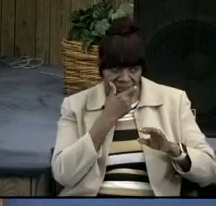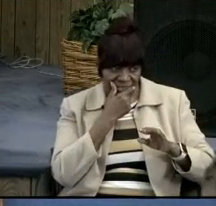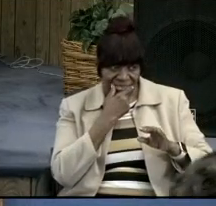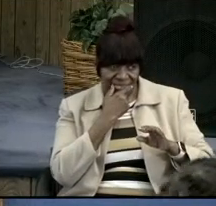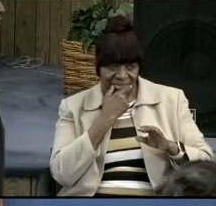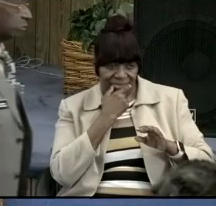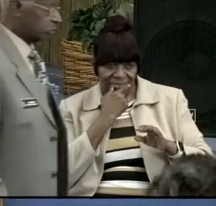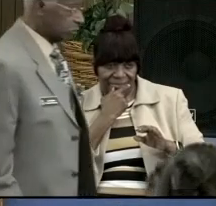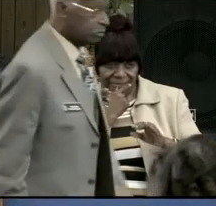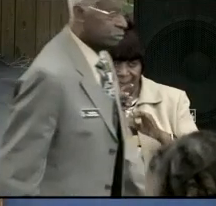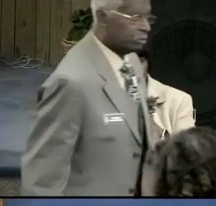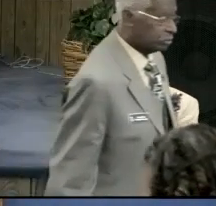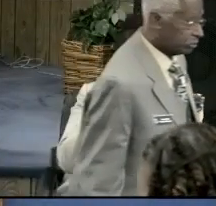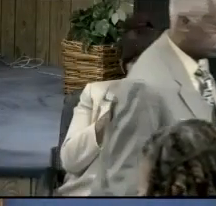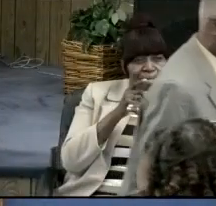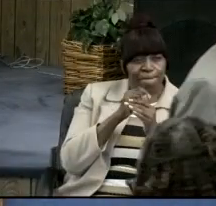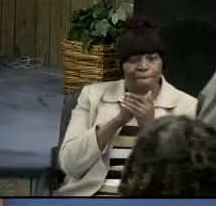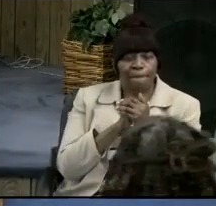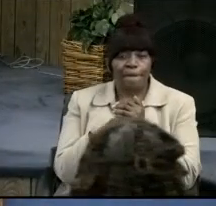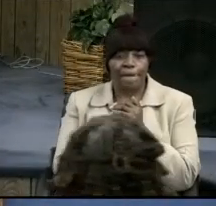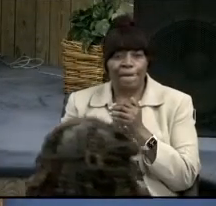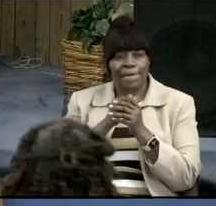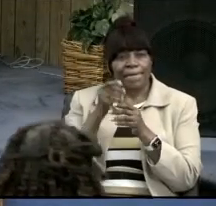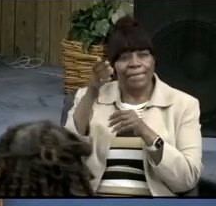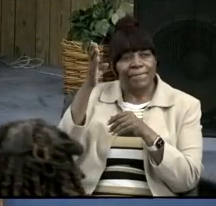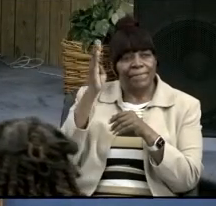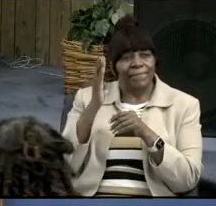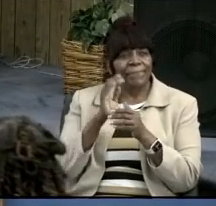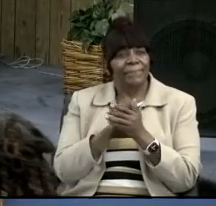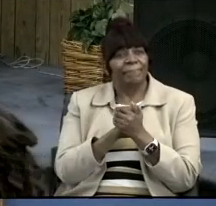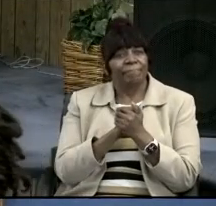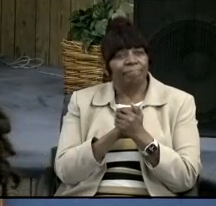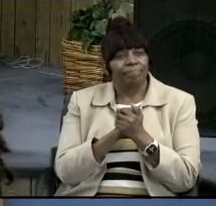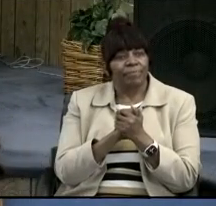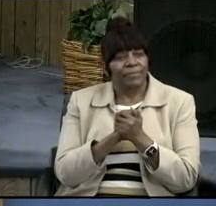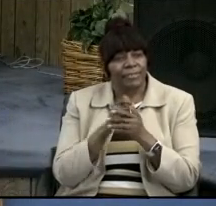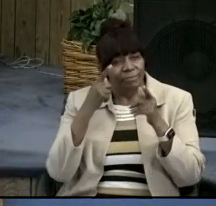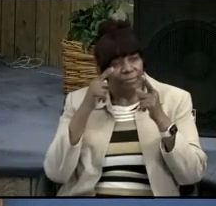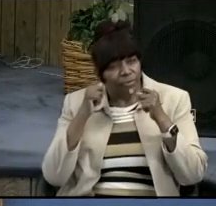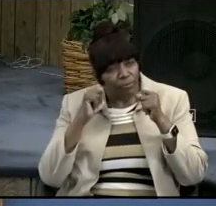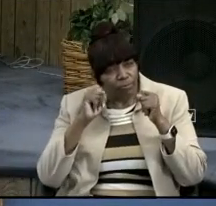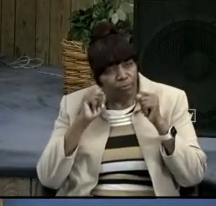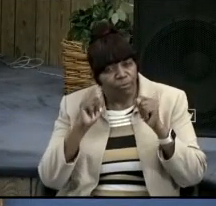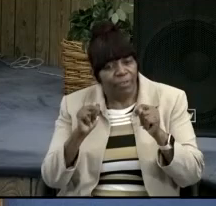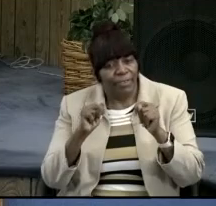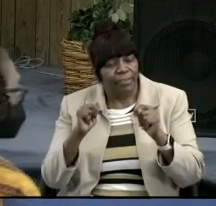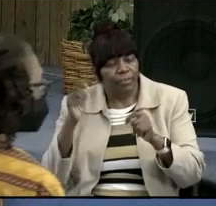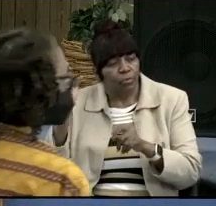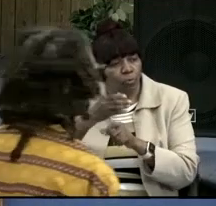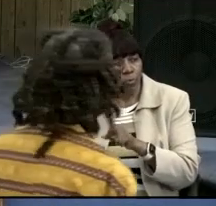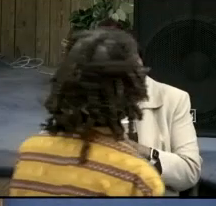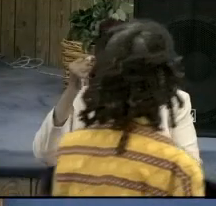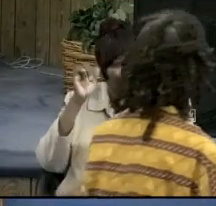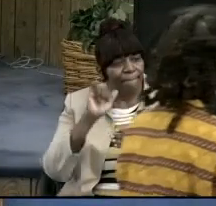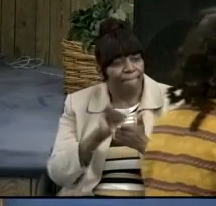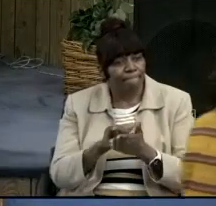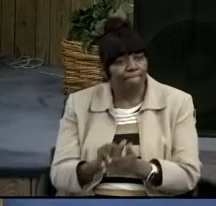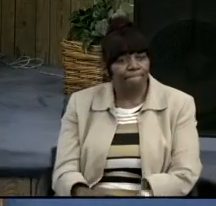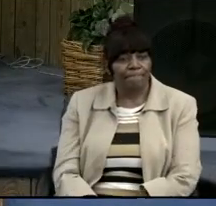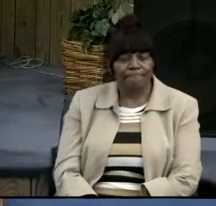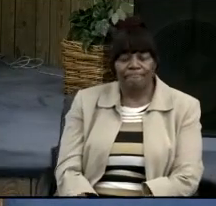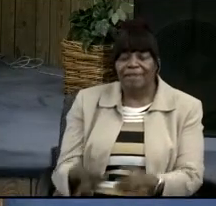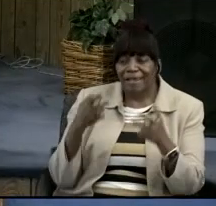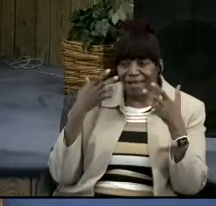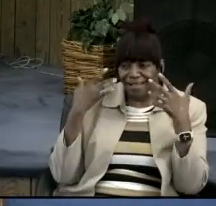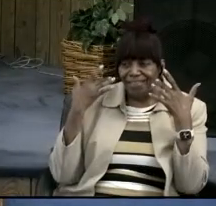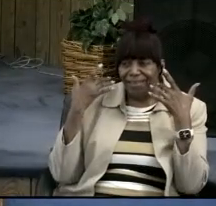realize, wait a minute, God is spirit, and I've been trying to win this battle in the flesh. I laughed at